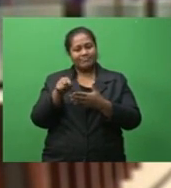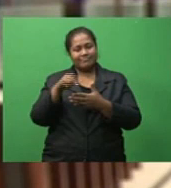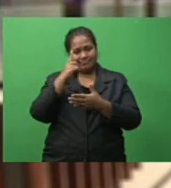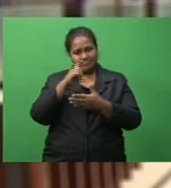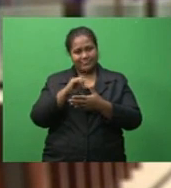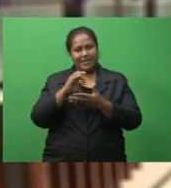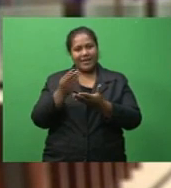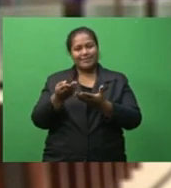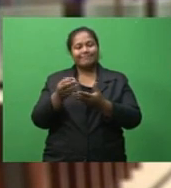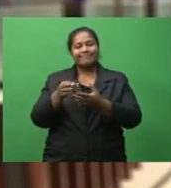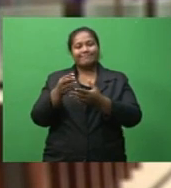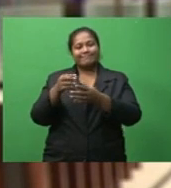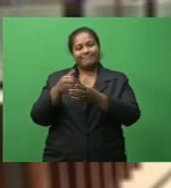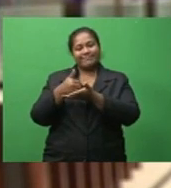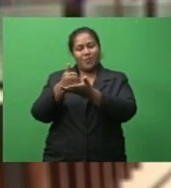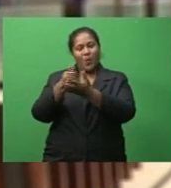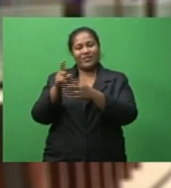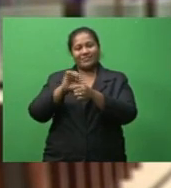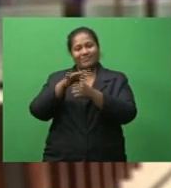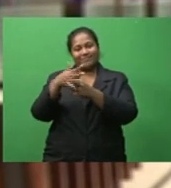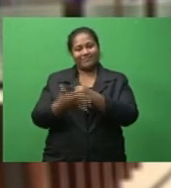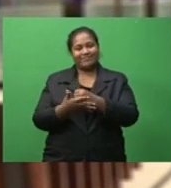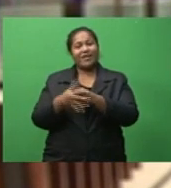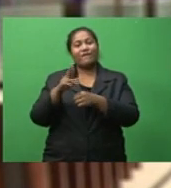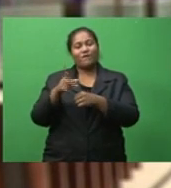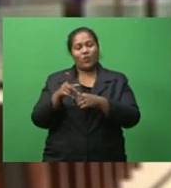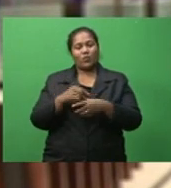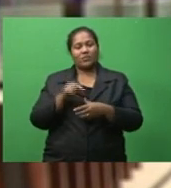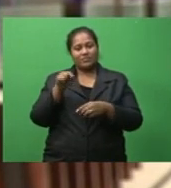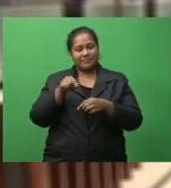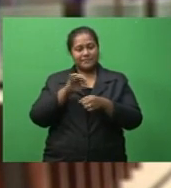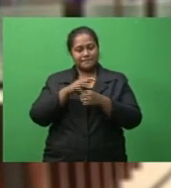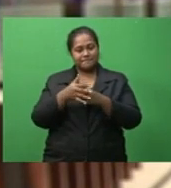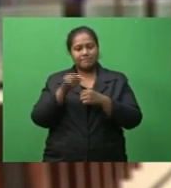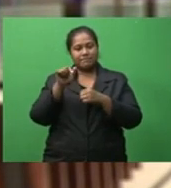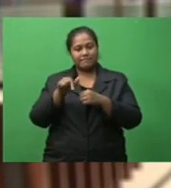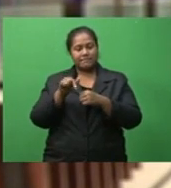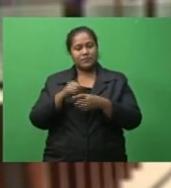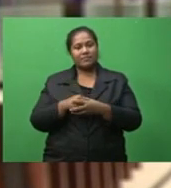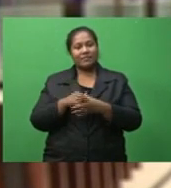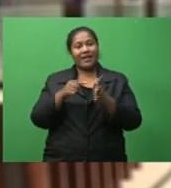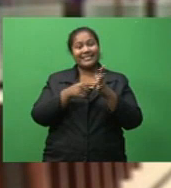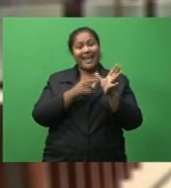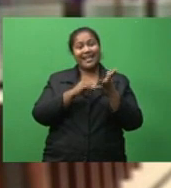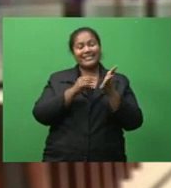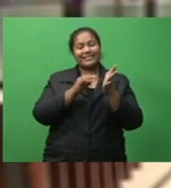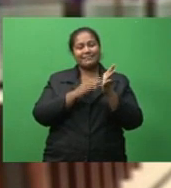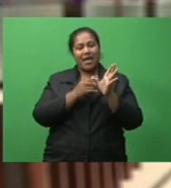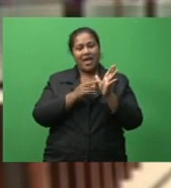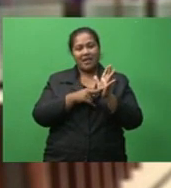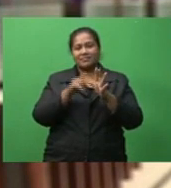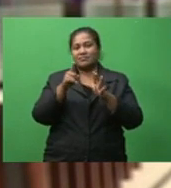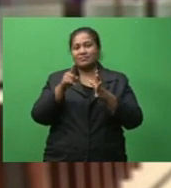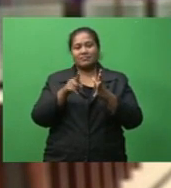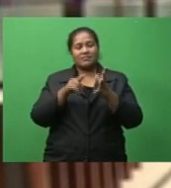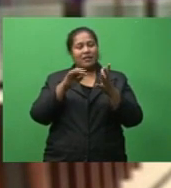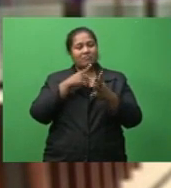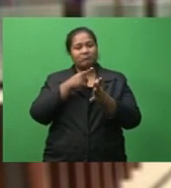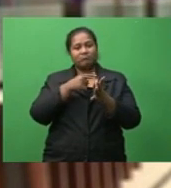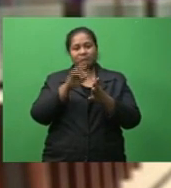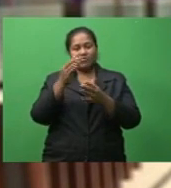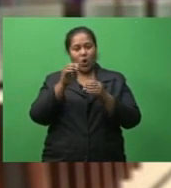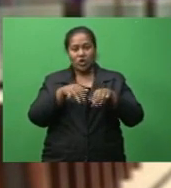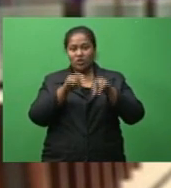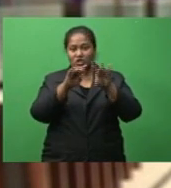caused by the pandemic and support the country's recovery. Across Tasman, the Aussie dollar barely reacted as data on building